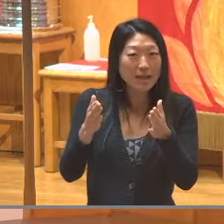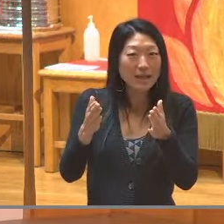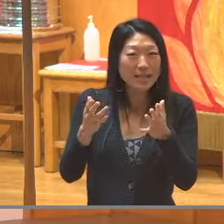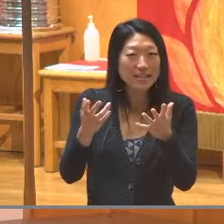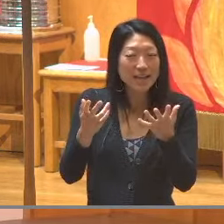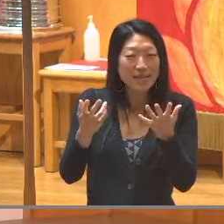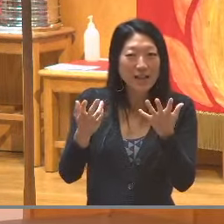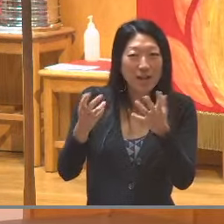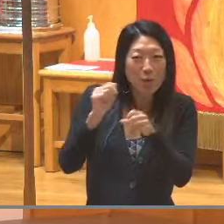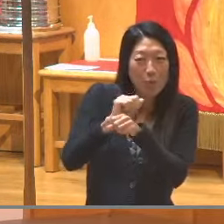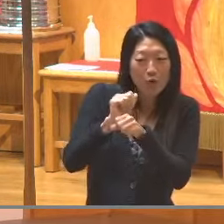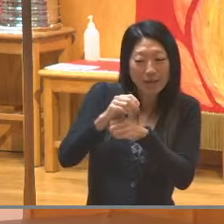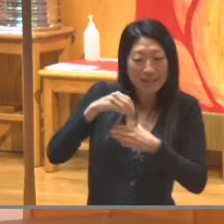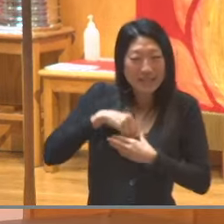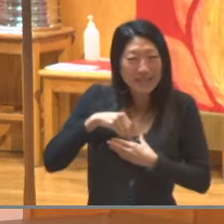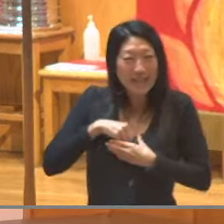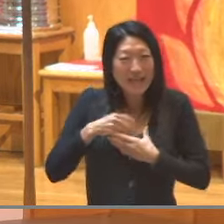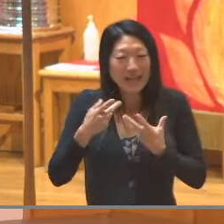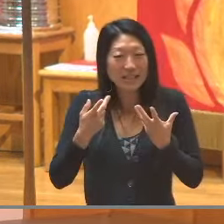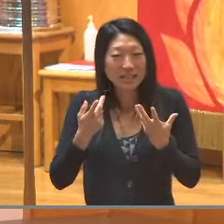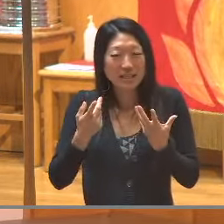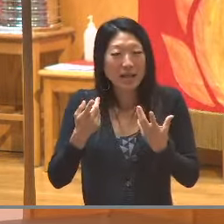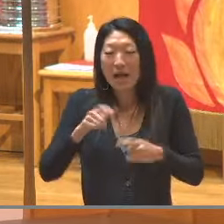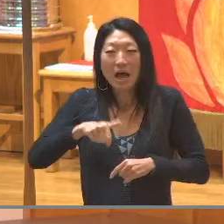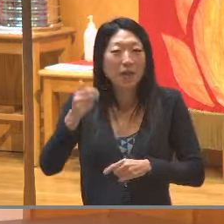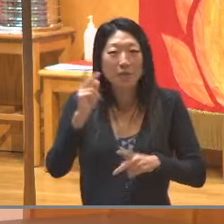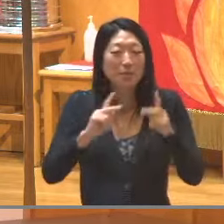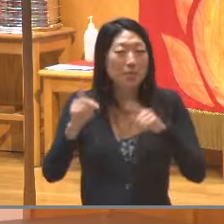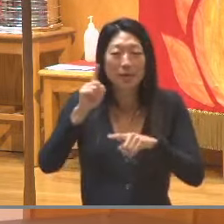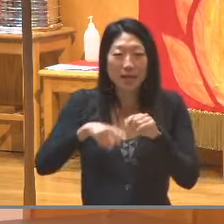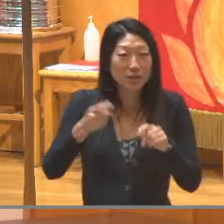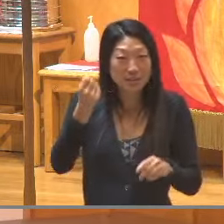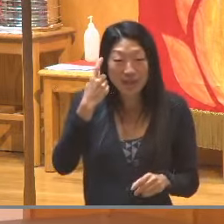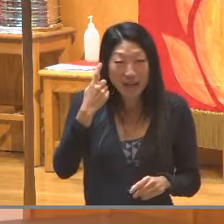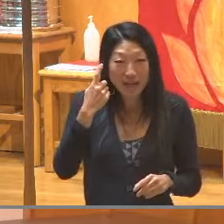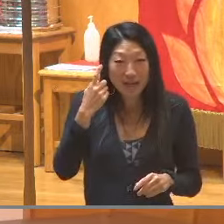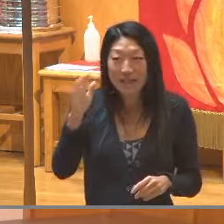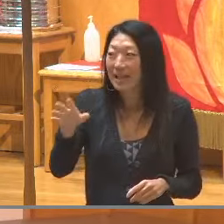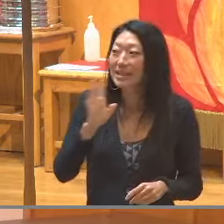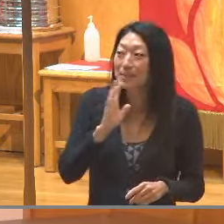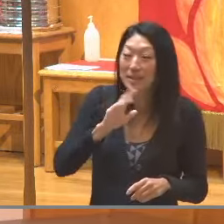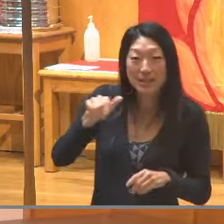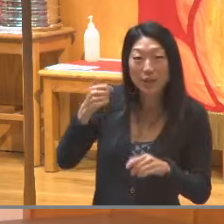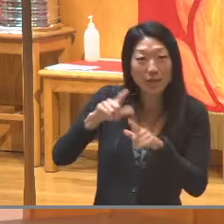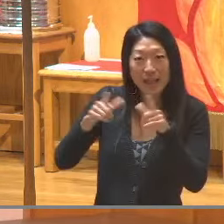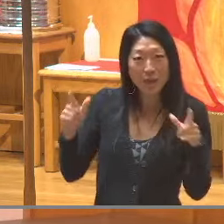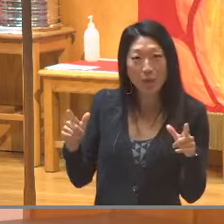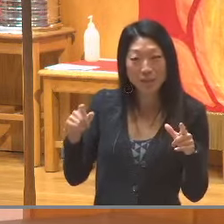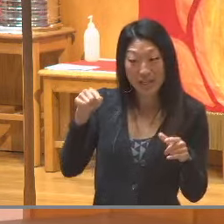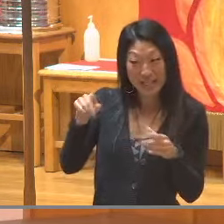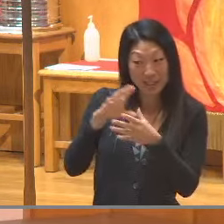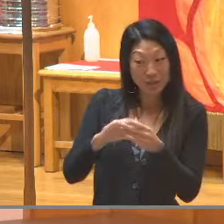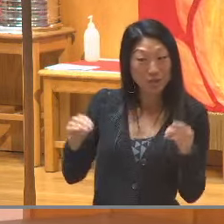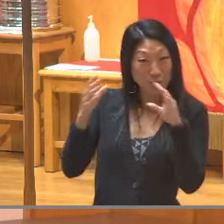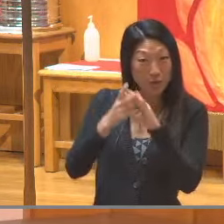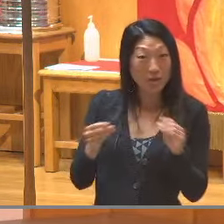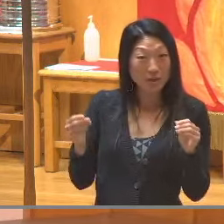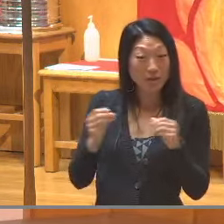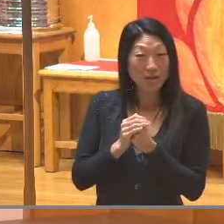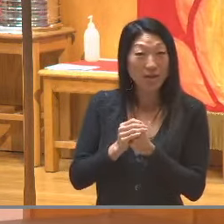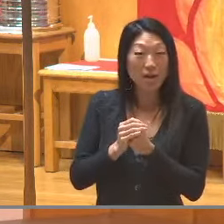working in us and doing things that other people just can't even understand? Like speaking another language. In this story that we heard